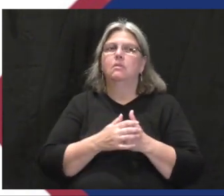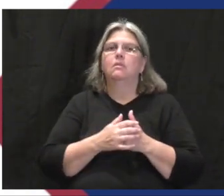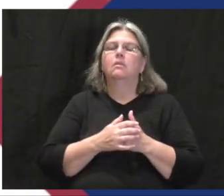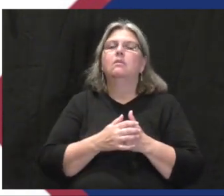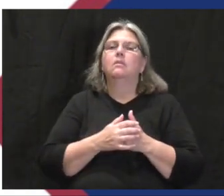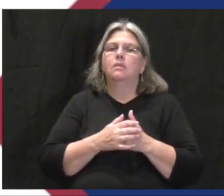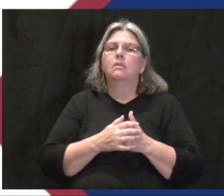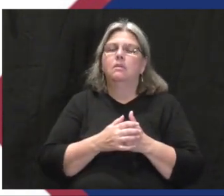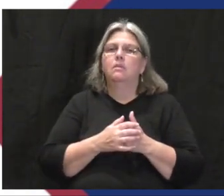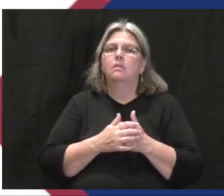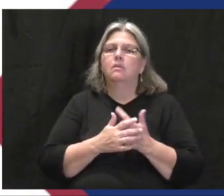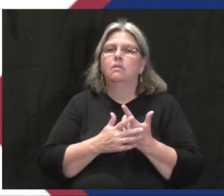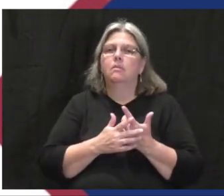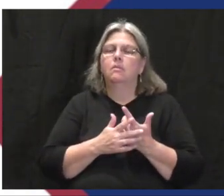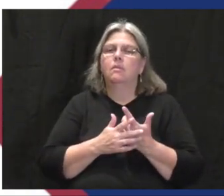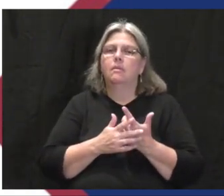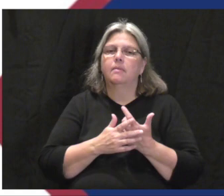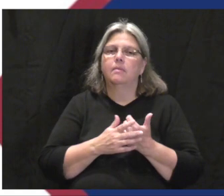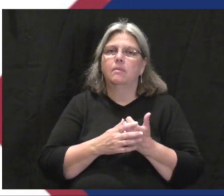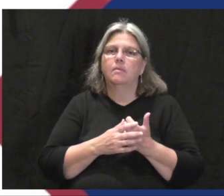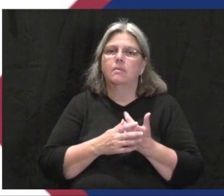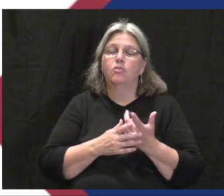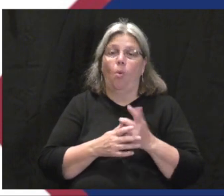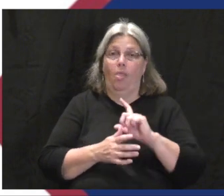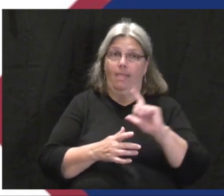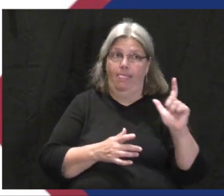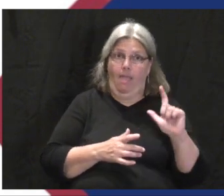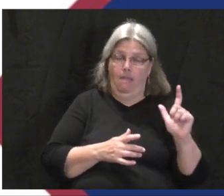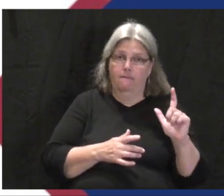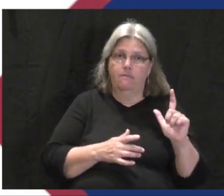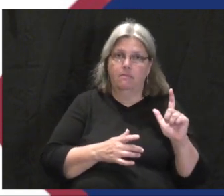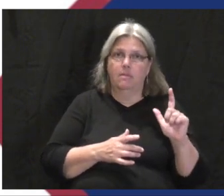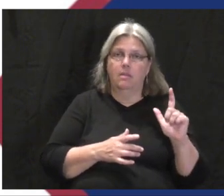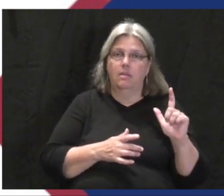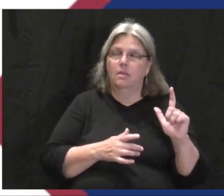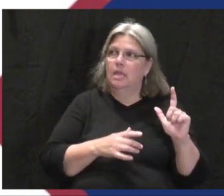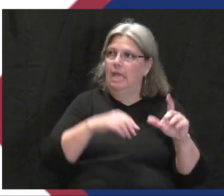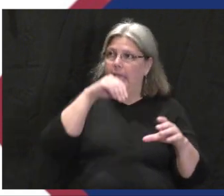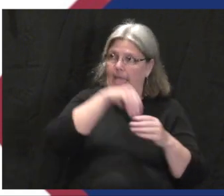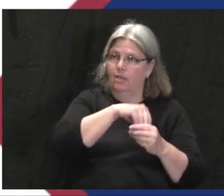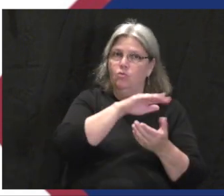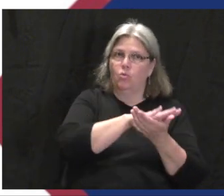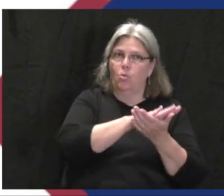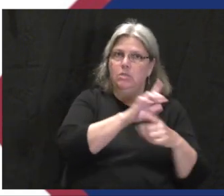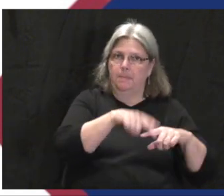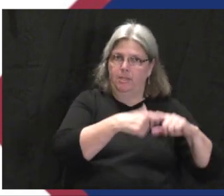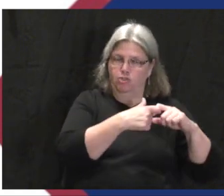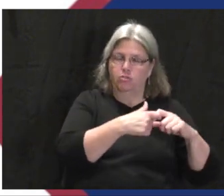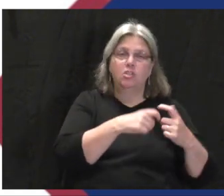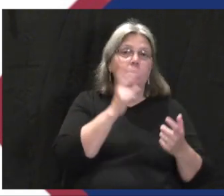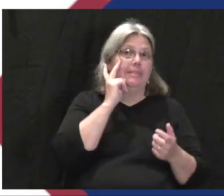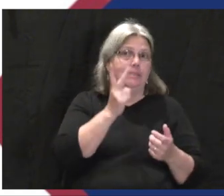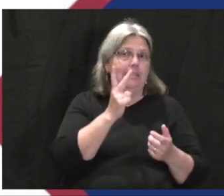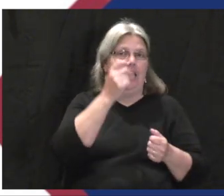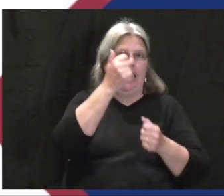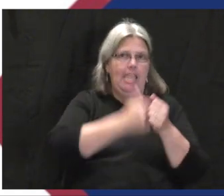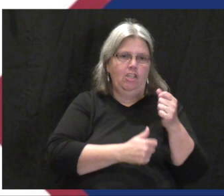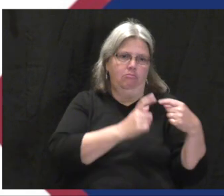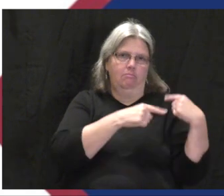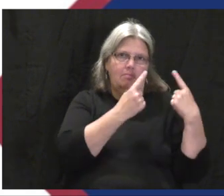then so on the left-hand side, we have the in-school suspensions shown. So you can see each of the last 3